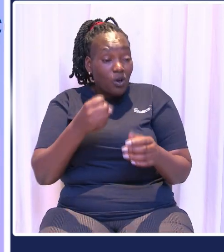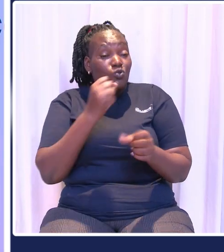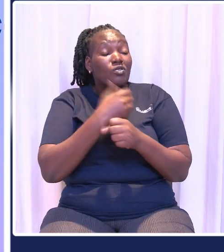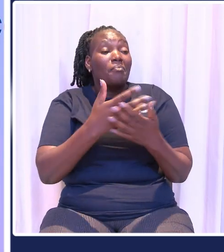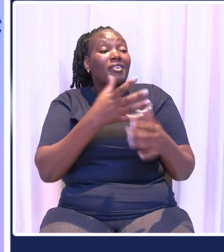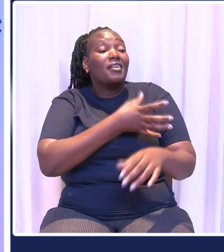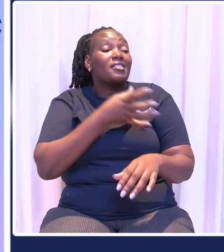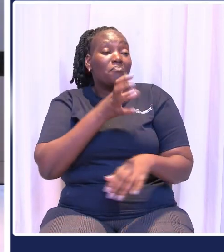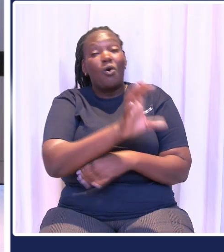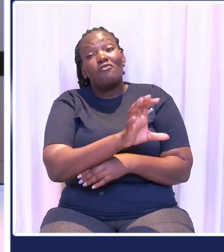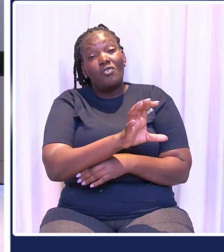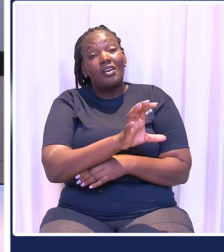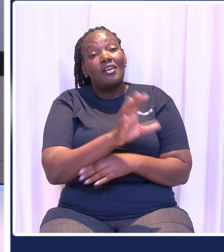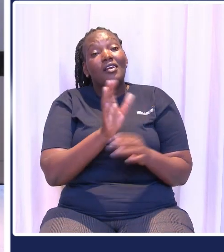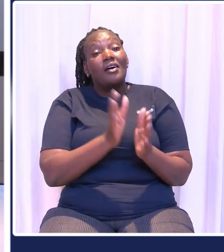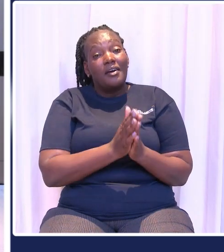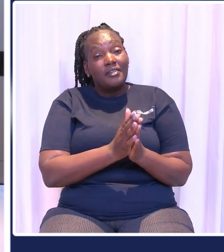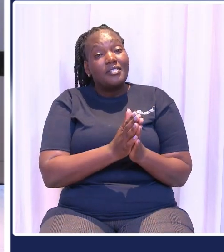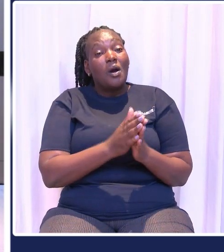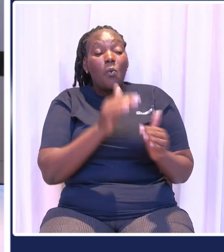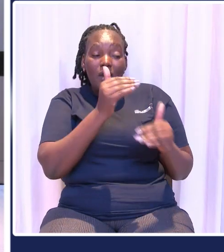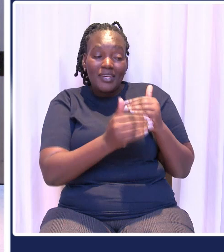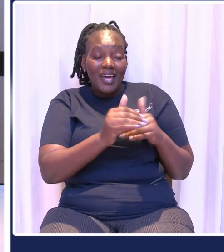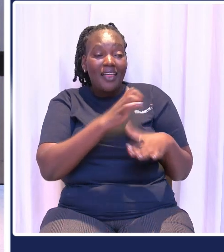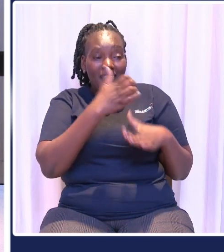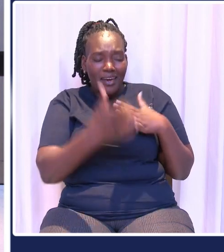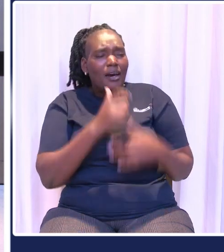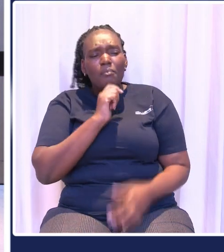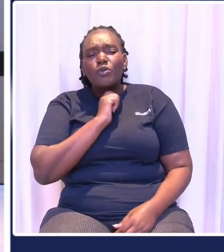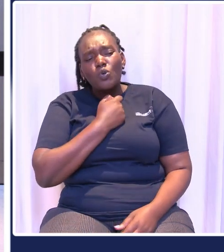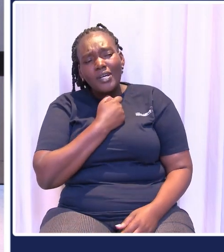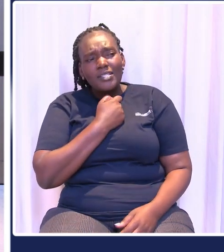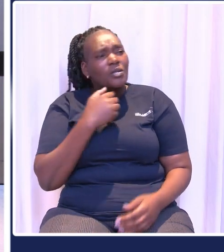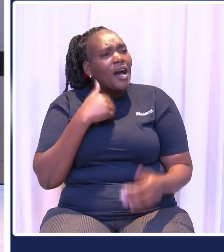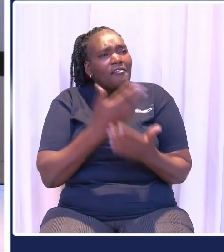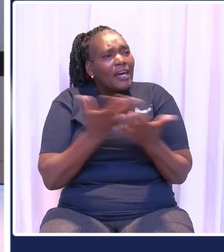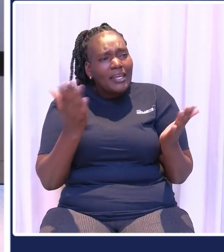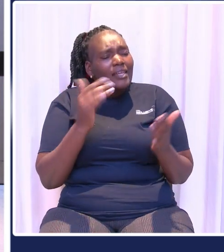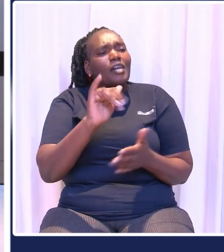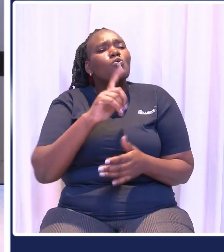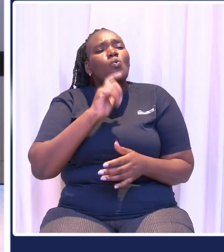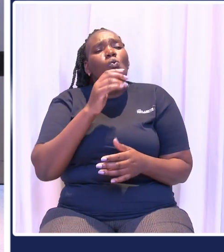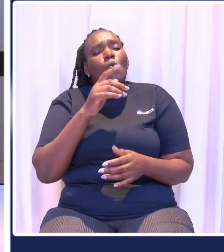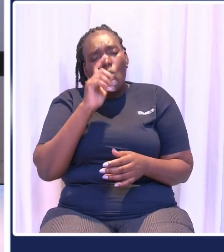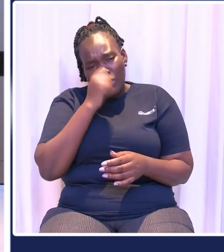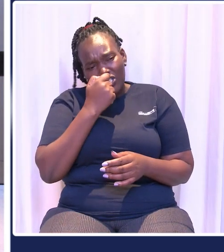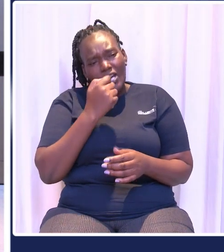contributing. We're nearing the end. I'm curious if there's anything that you wish I would have asked you or that you'd like to